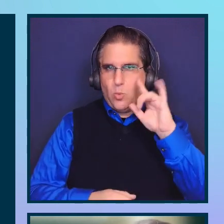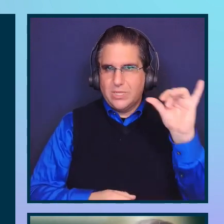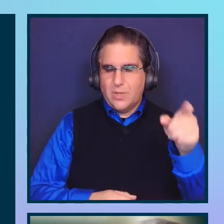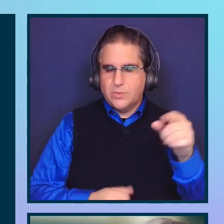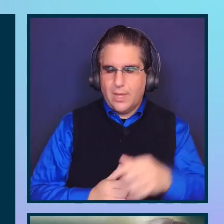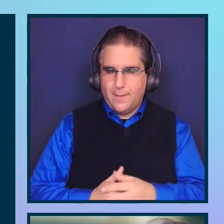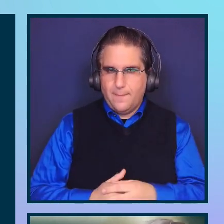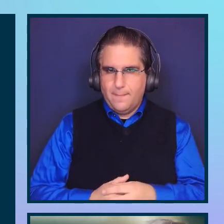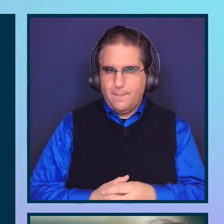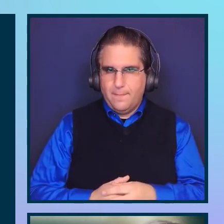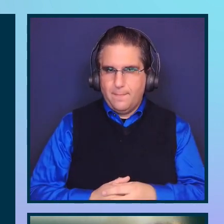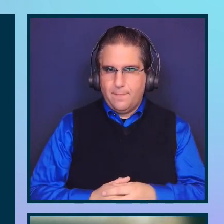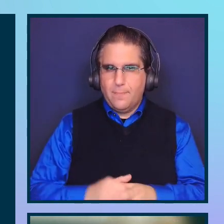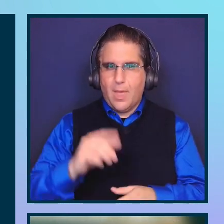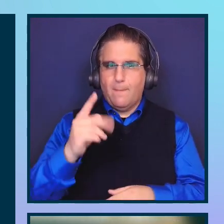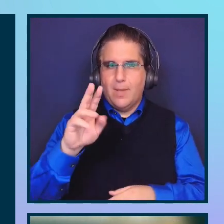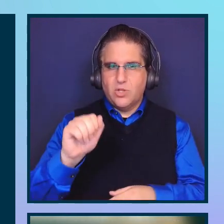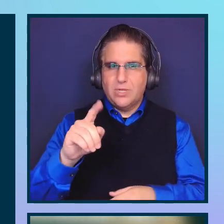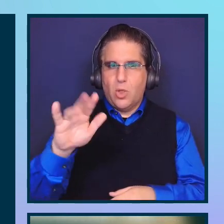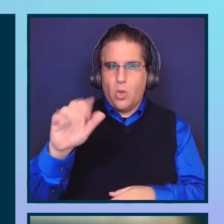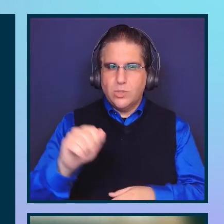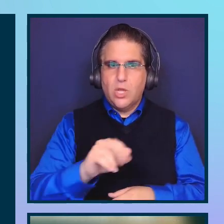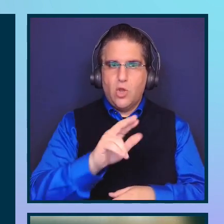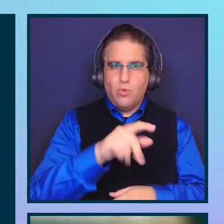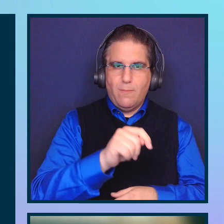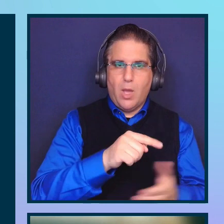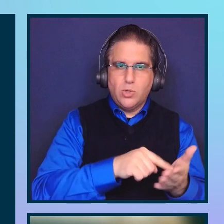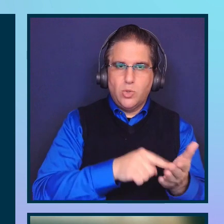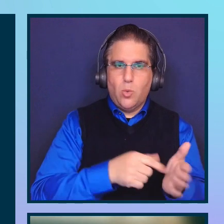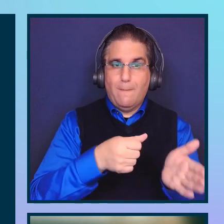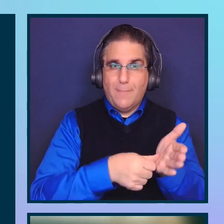that. Monstera delicosa, repot due, button, more content available.